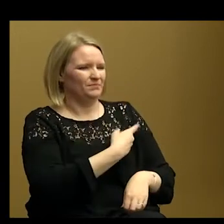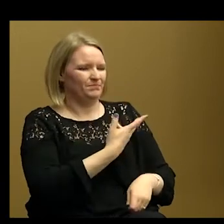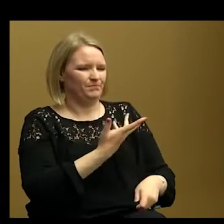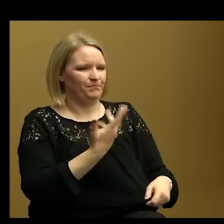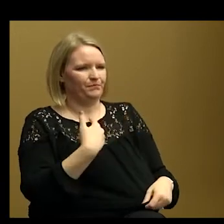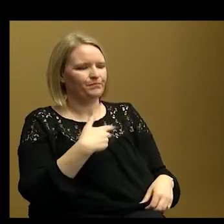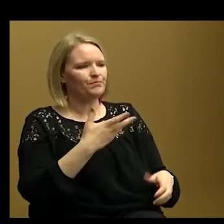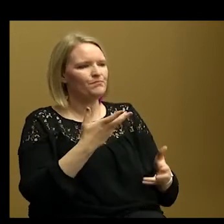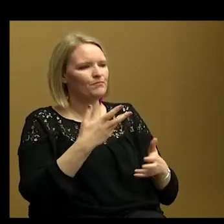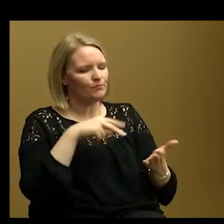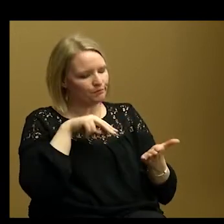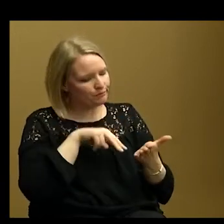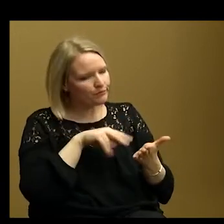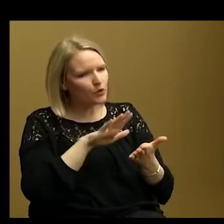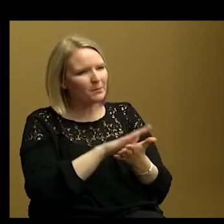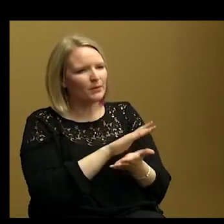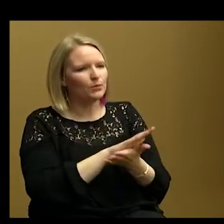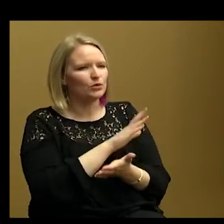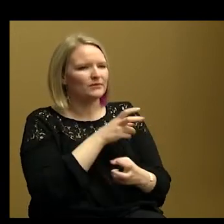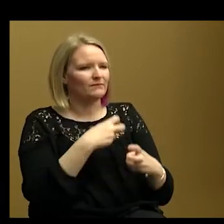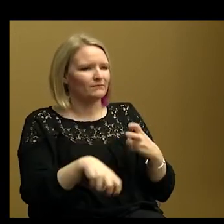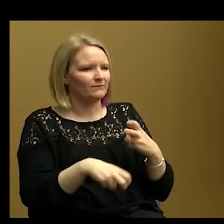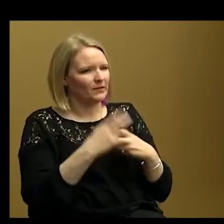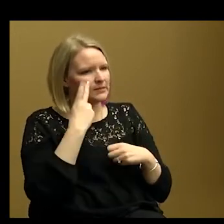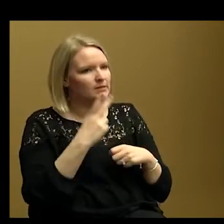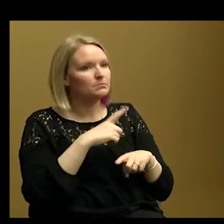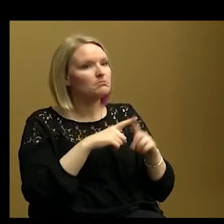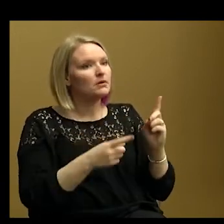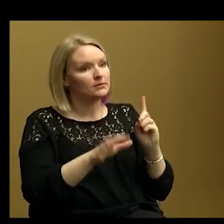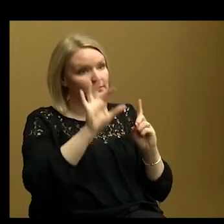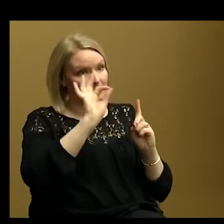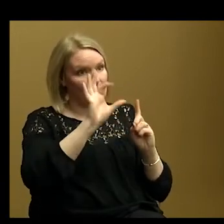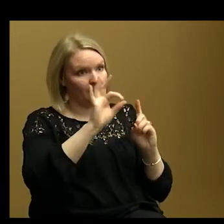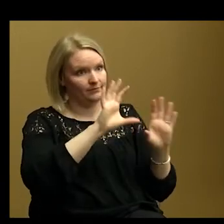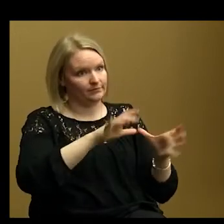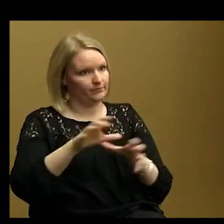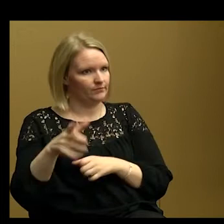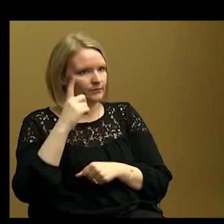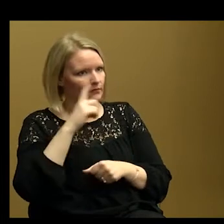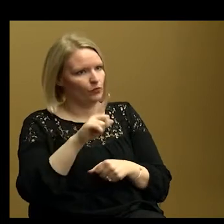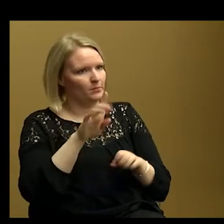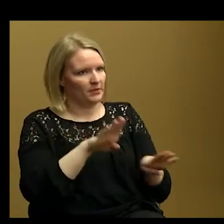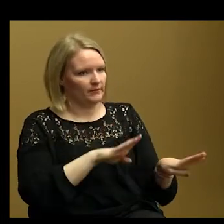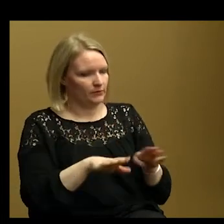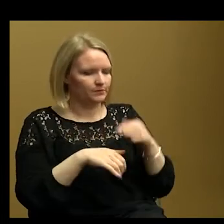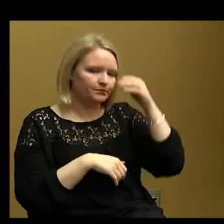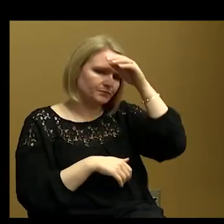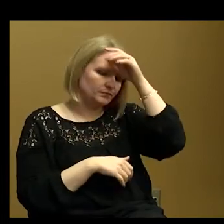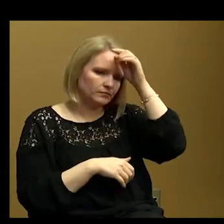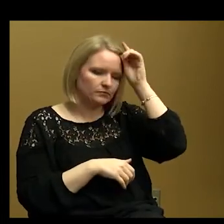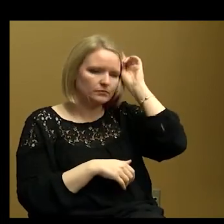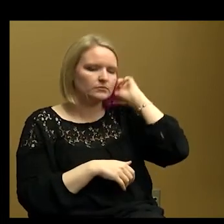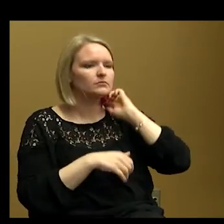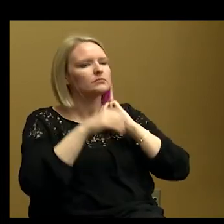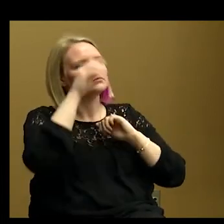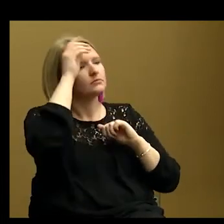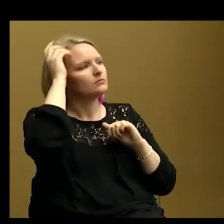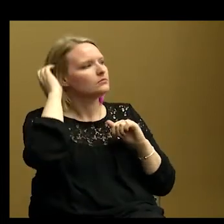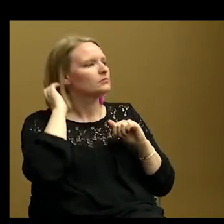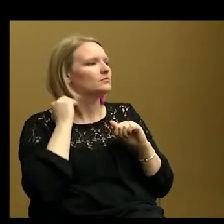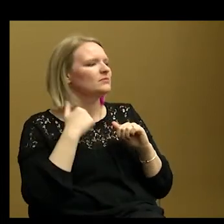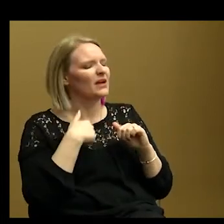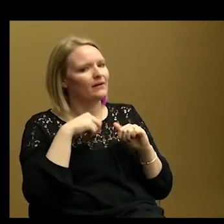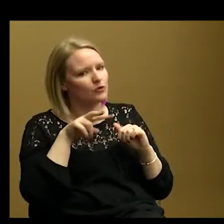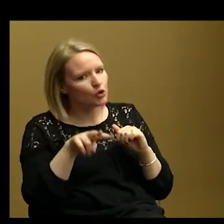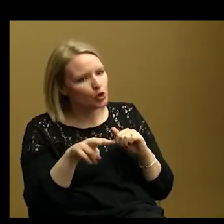for you to see on your thing. But there are 9 categories of behavior. And that can be, and I've got to get even